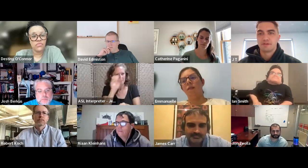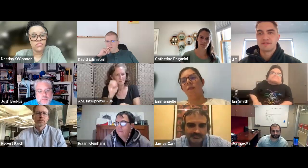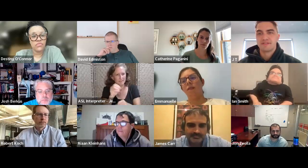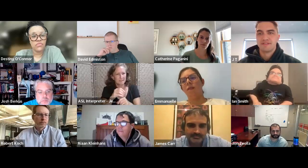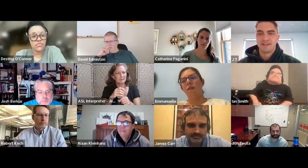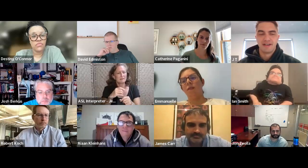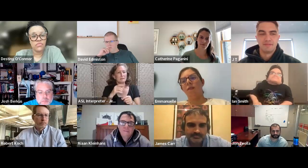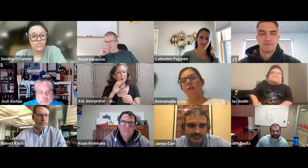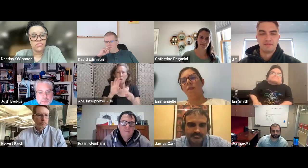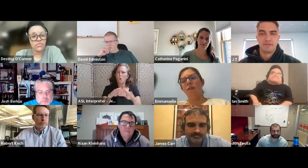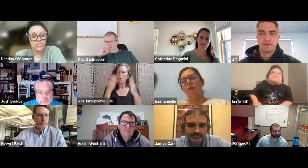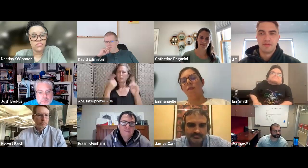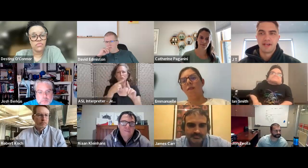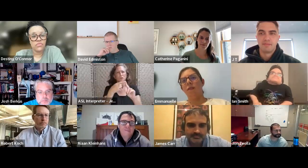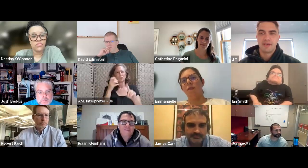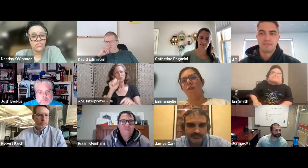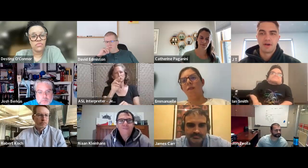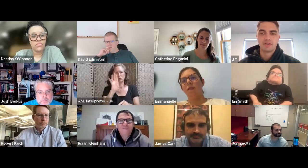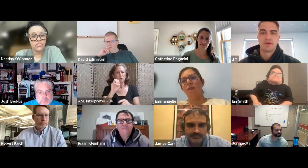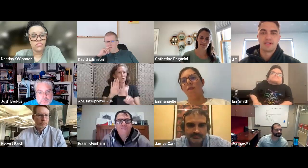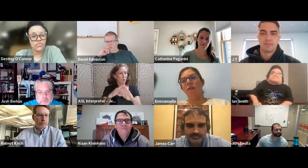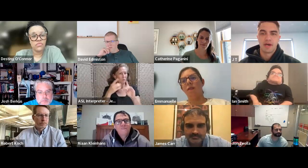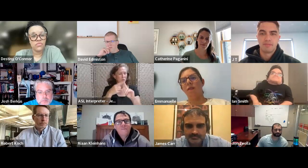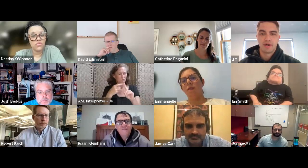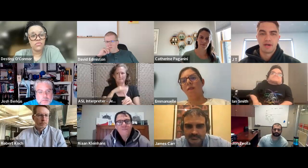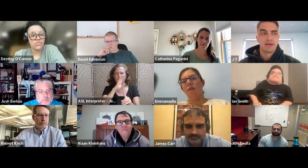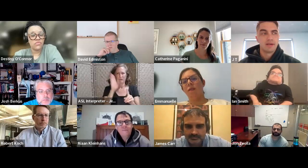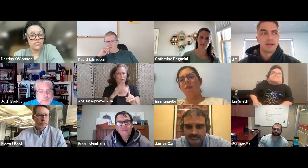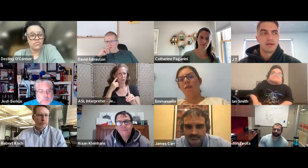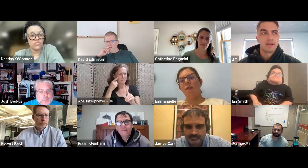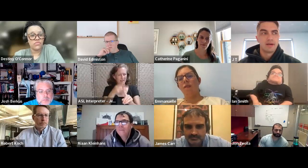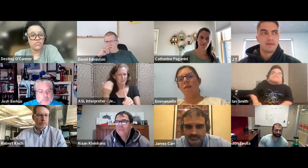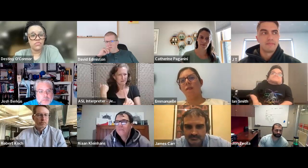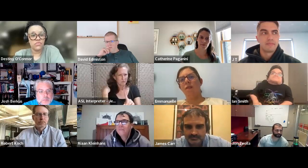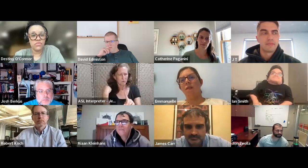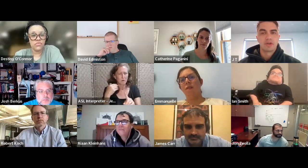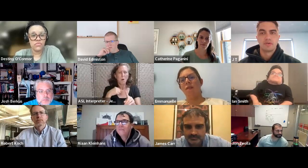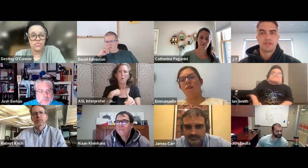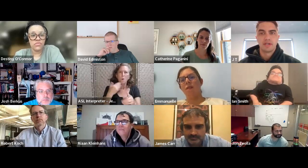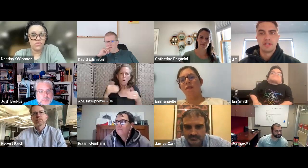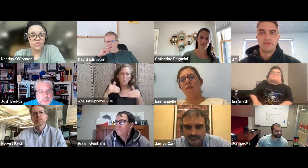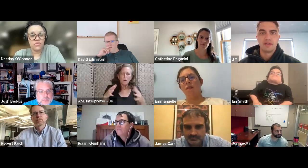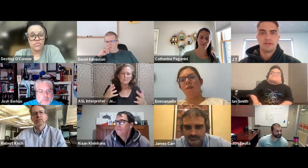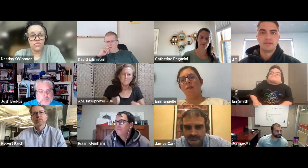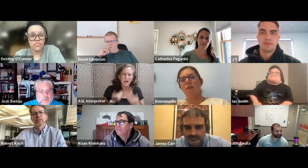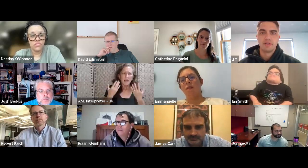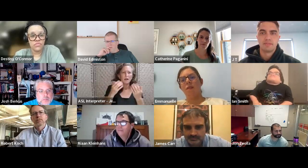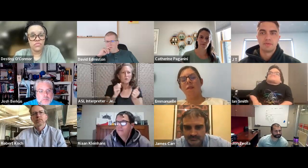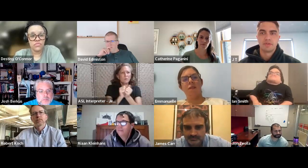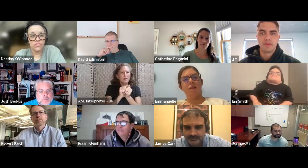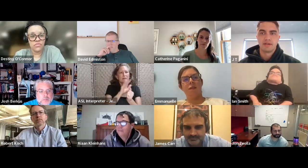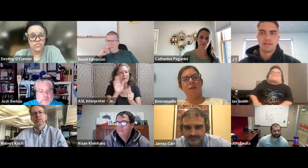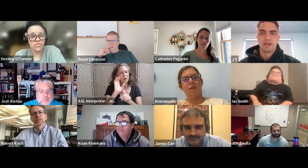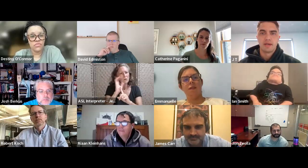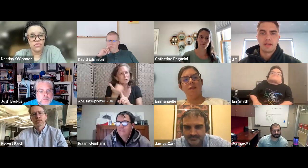open source before meeting Hippy, but I was really inspired by the culture and the values and the